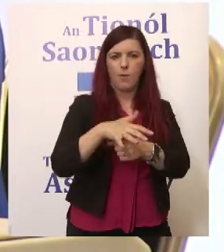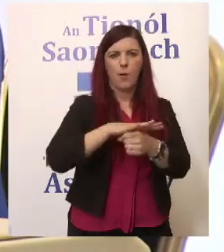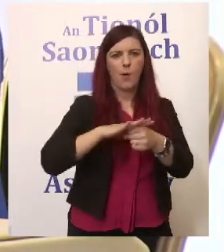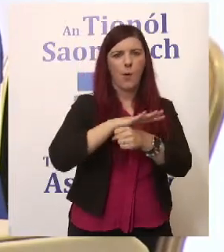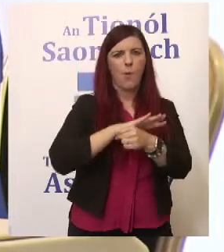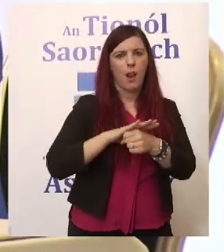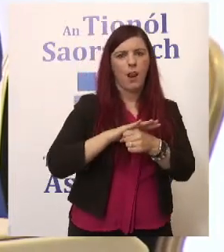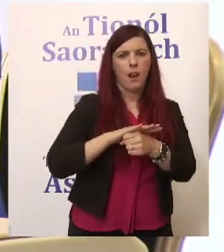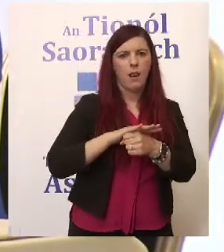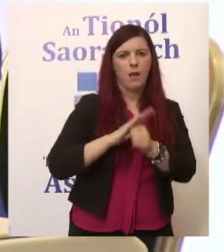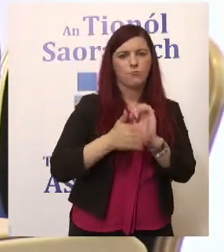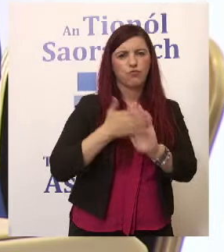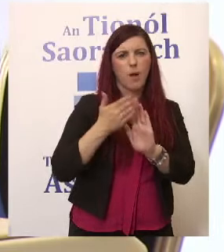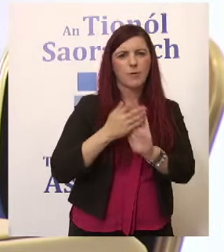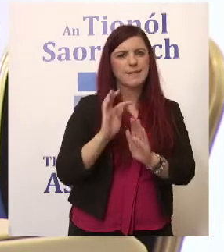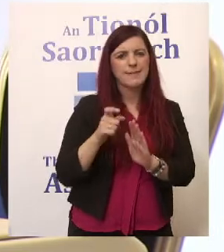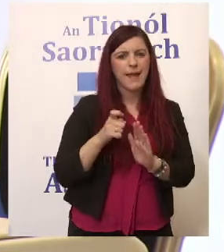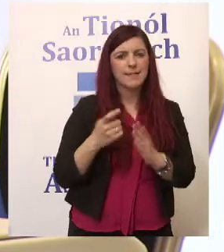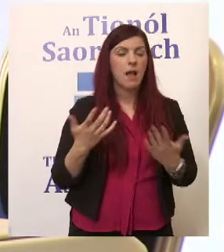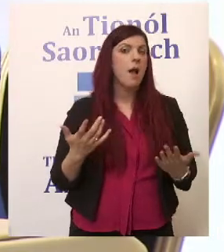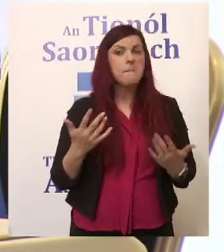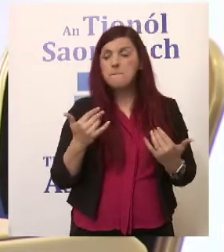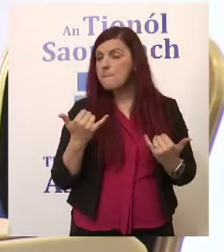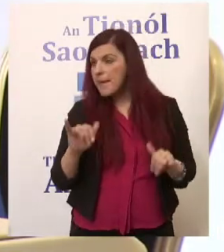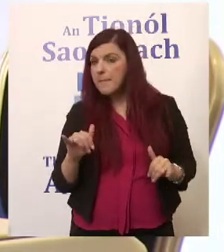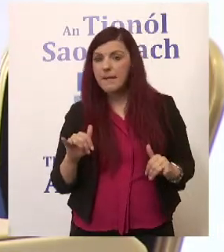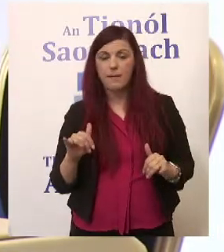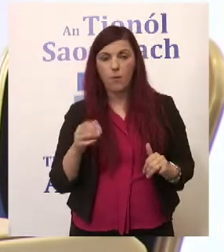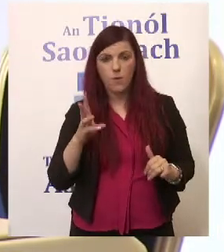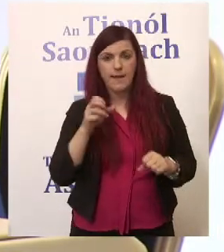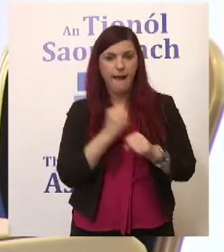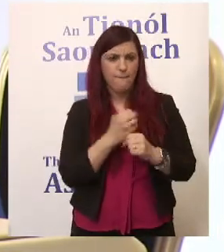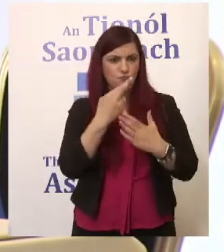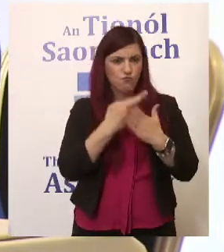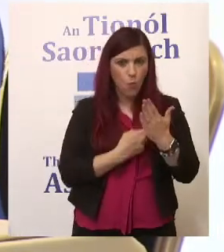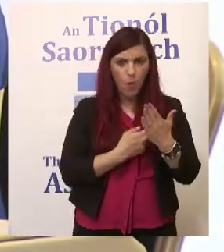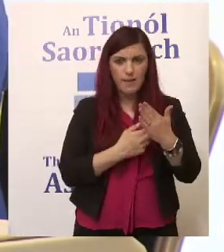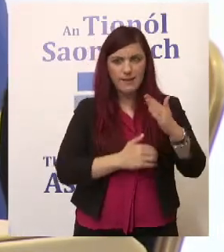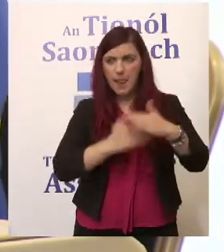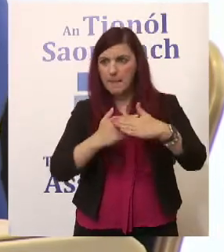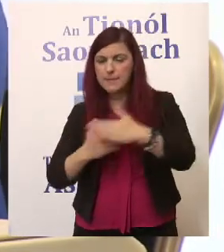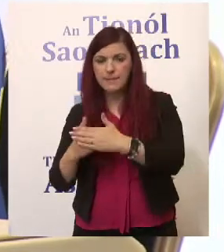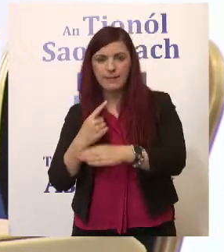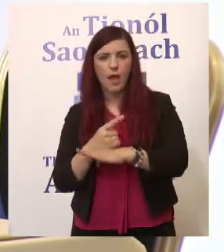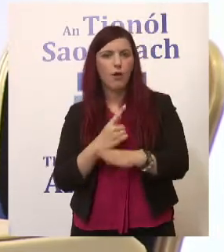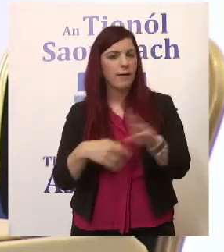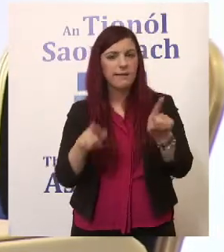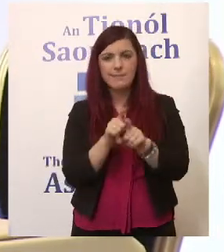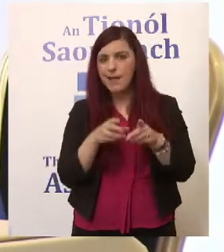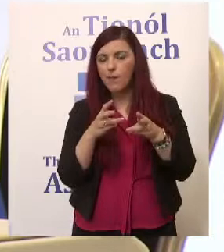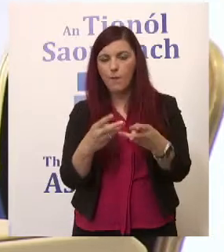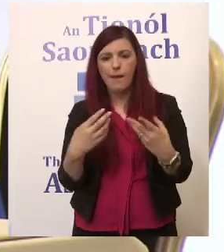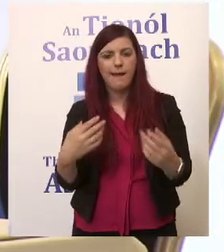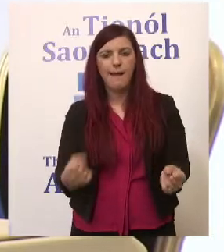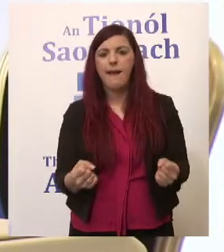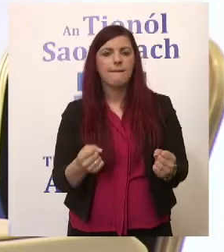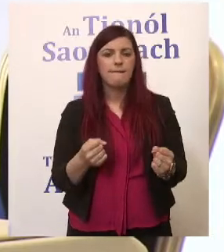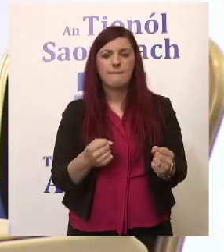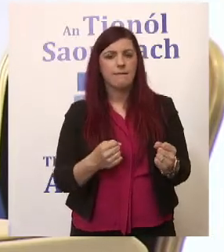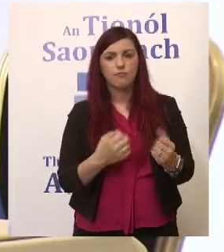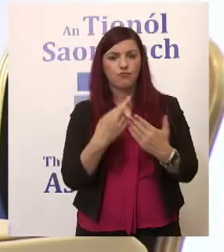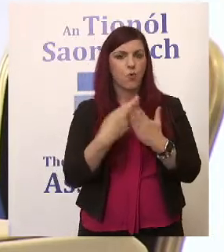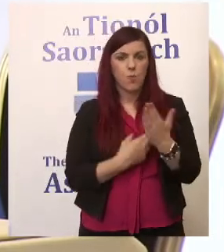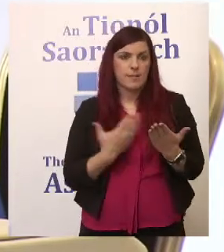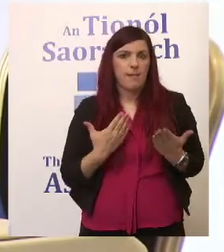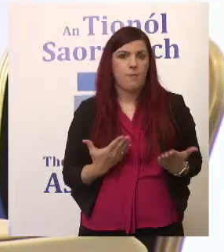tax. There probably would be parameters put on that, in the same way that there are parameters put on the property tax